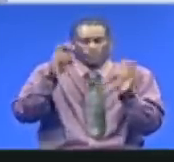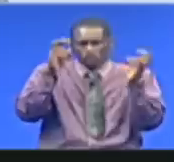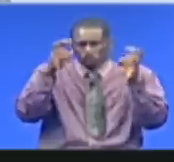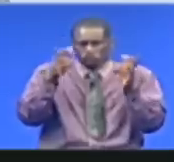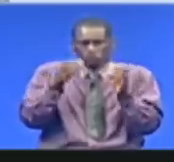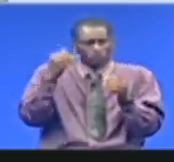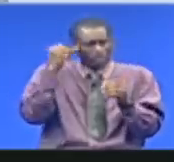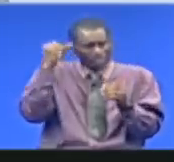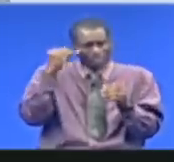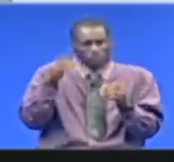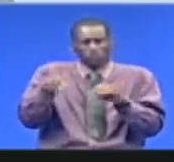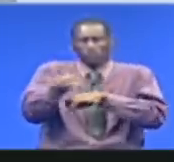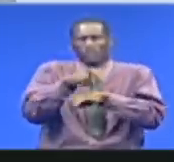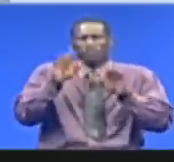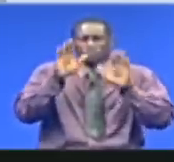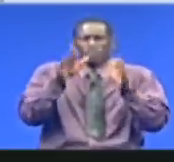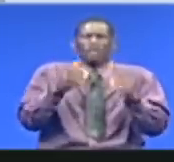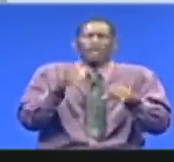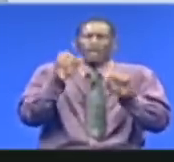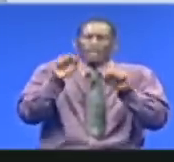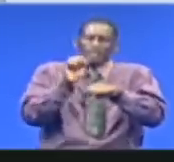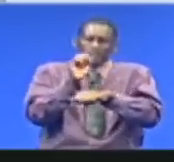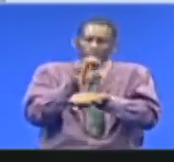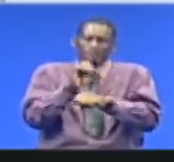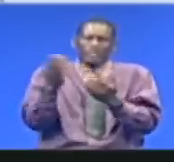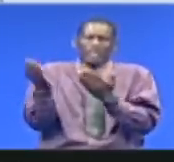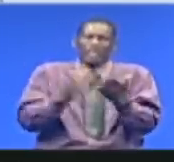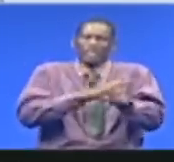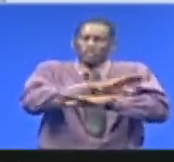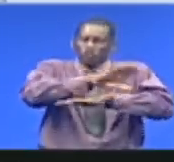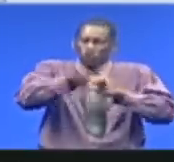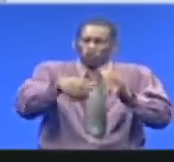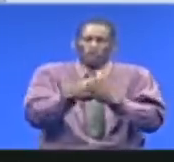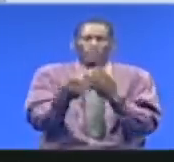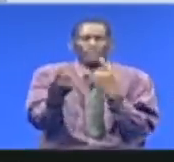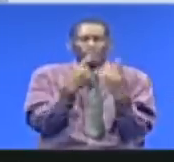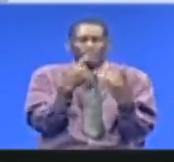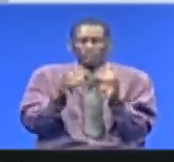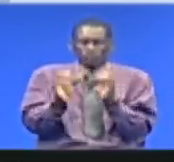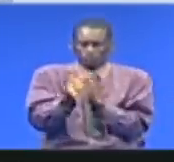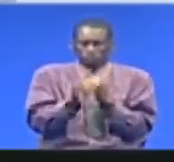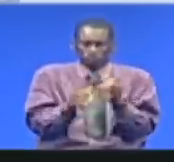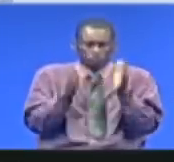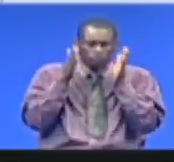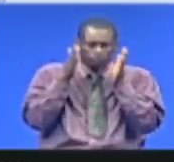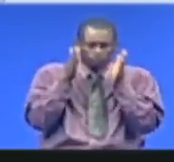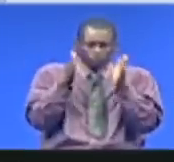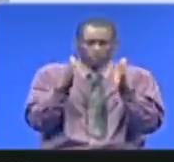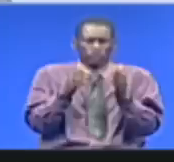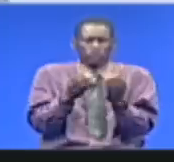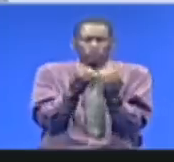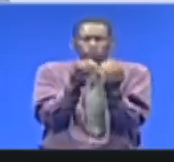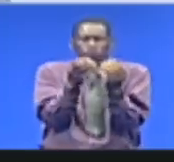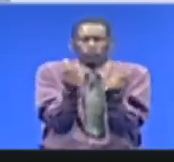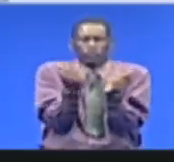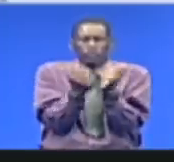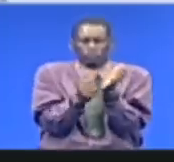importance. But my advice would be that let all our discussions be geared towards solution of the